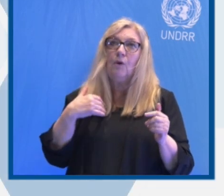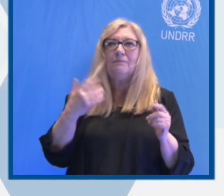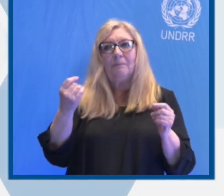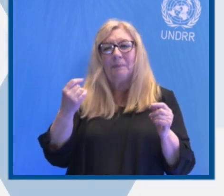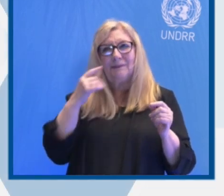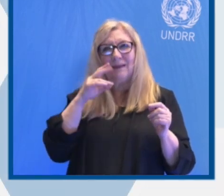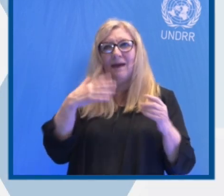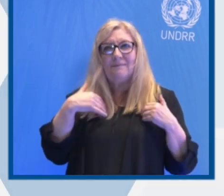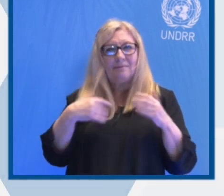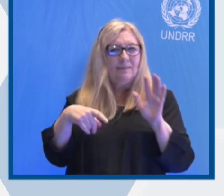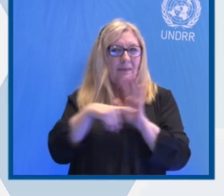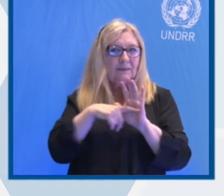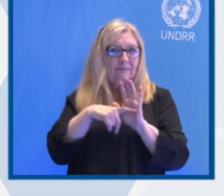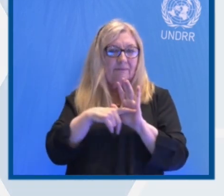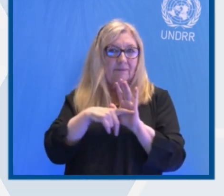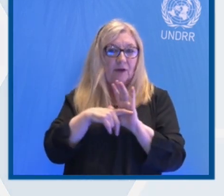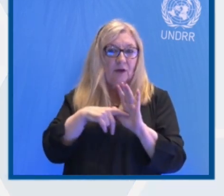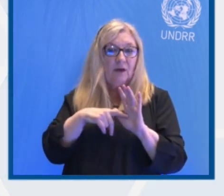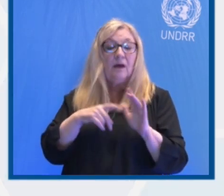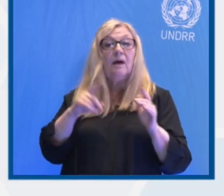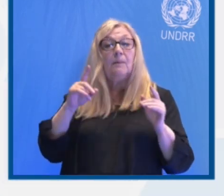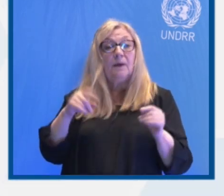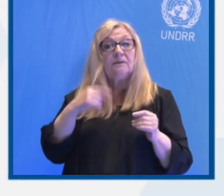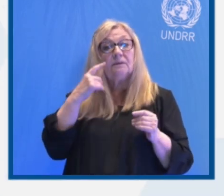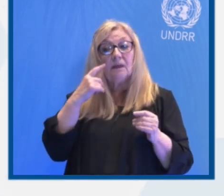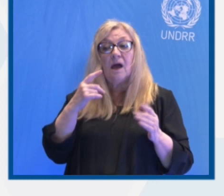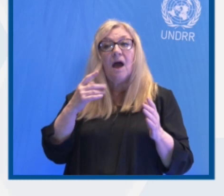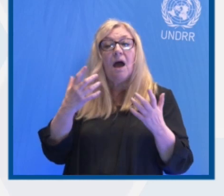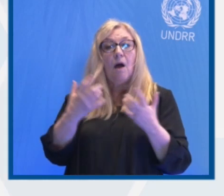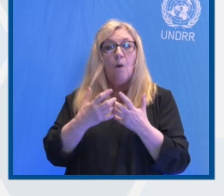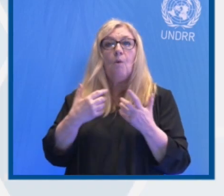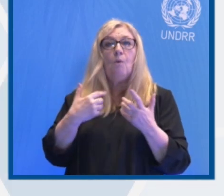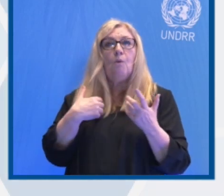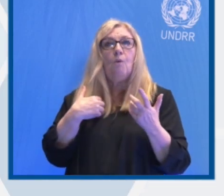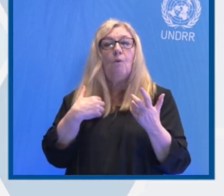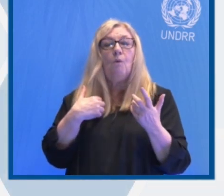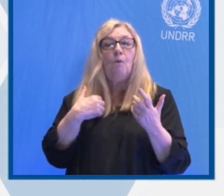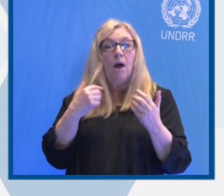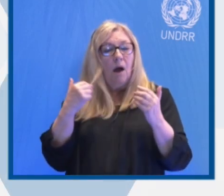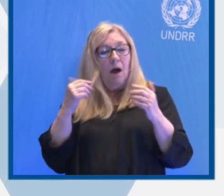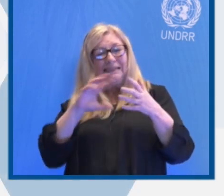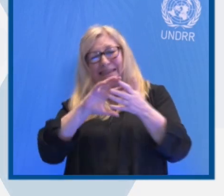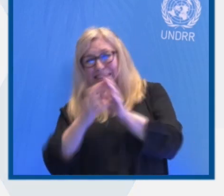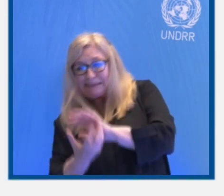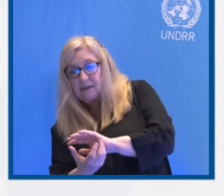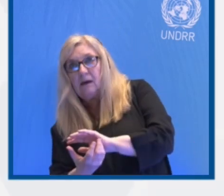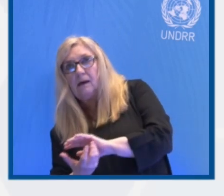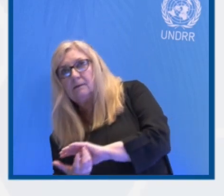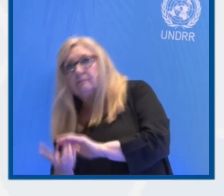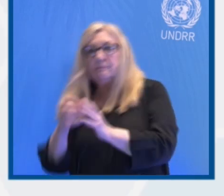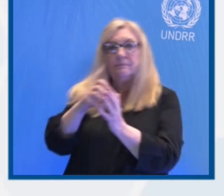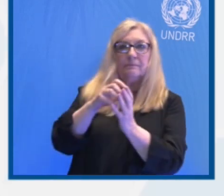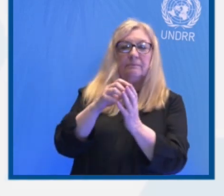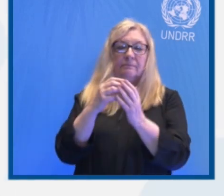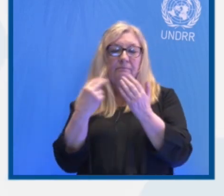worst. And then we spend a period of time recovering, and so that's where that reddish area is starting to decline again and